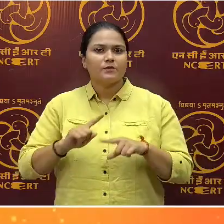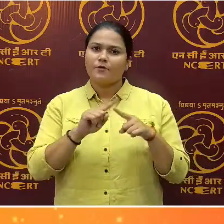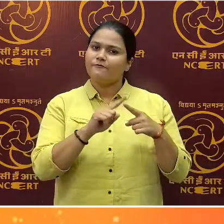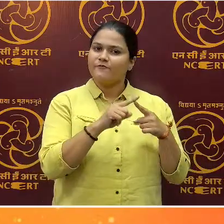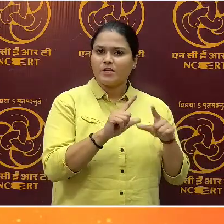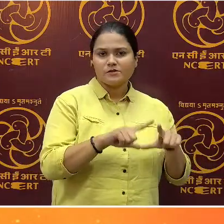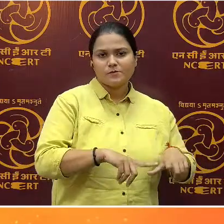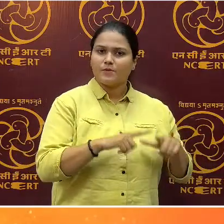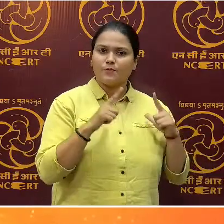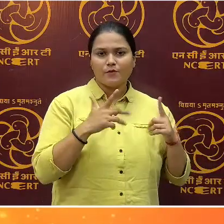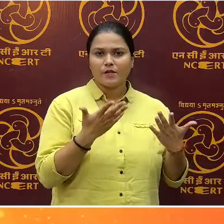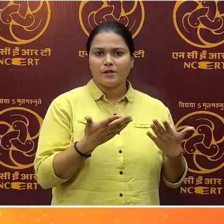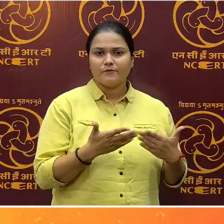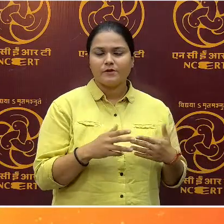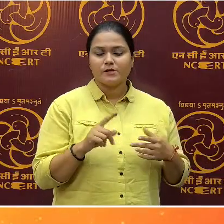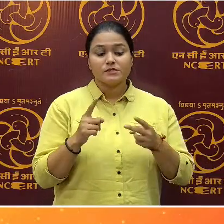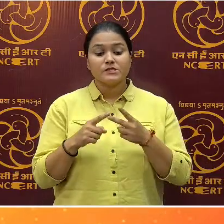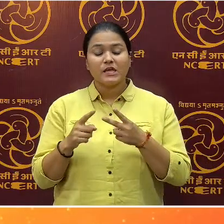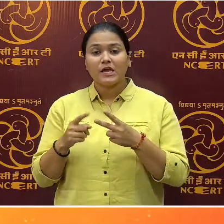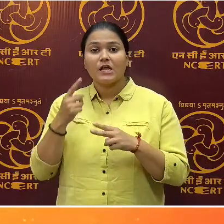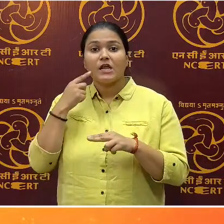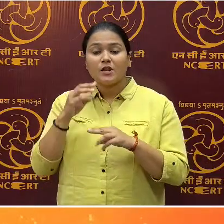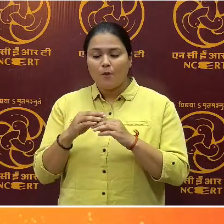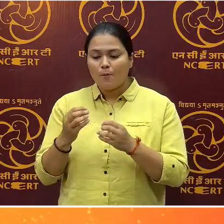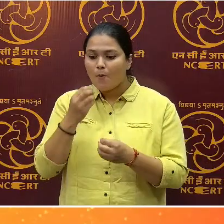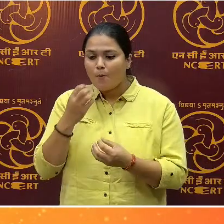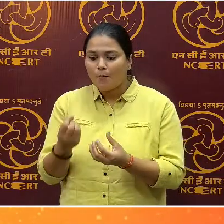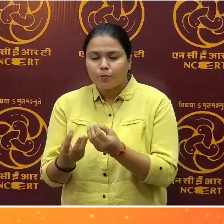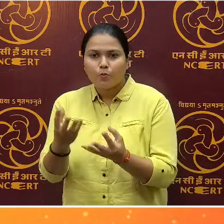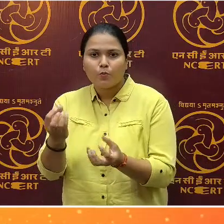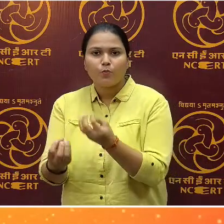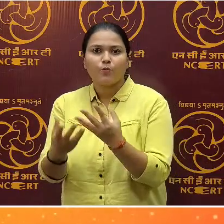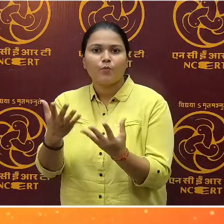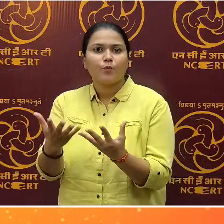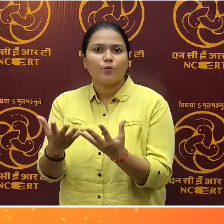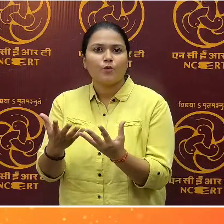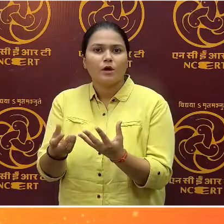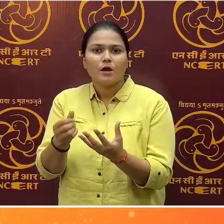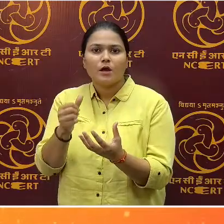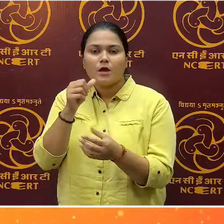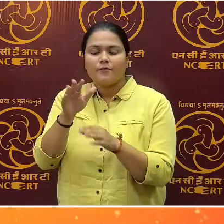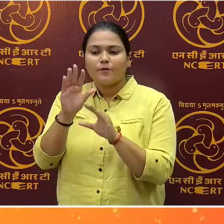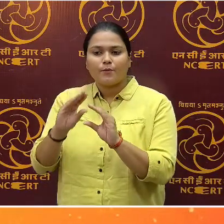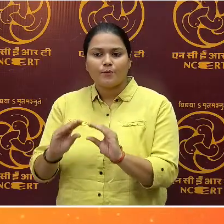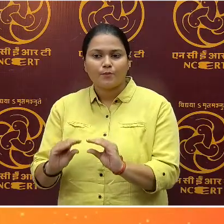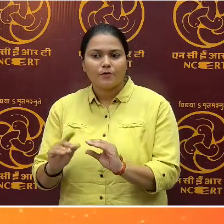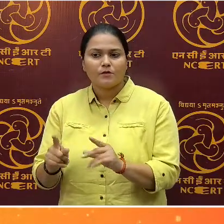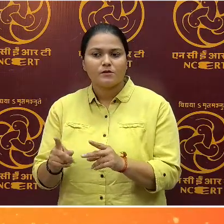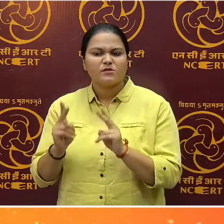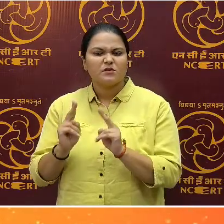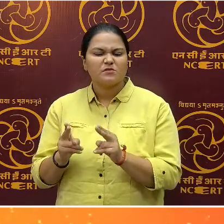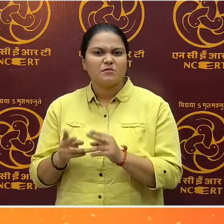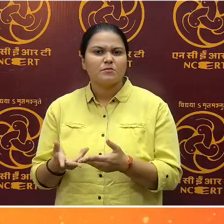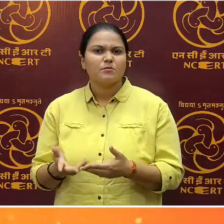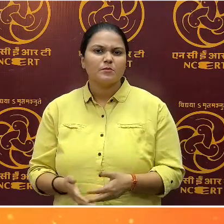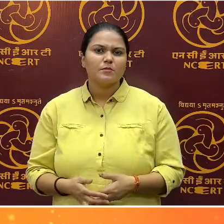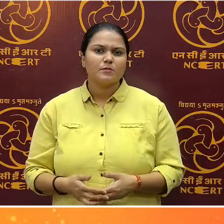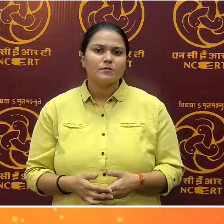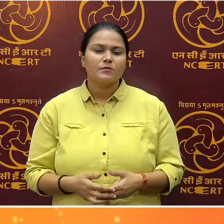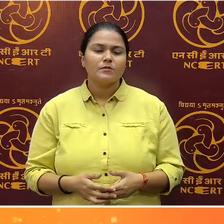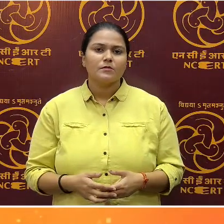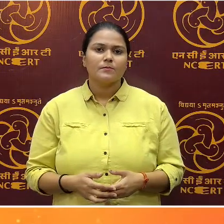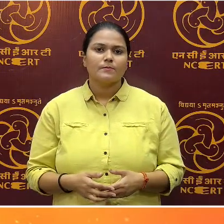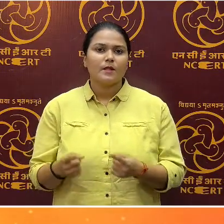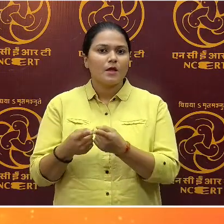case, because in second case when we are boiling the water and then cooling it down to the room temperature, what exactly has